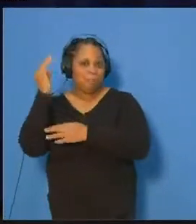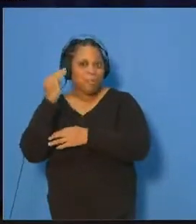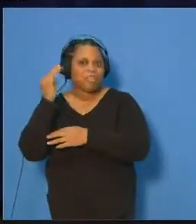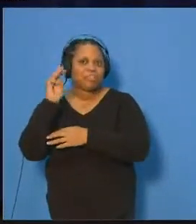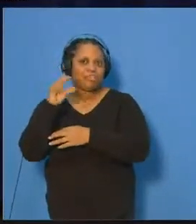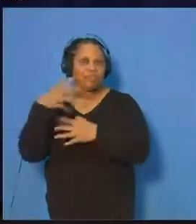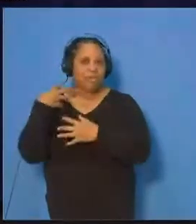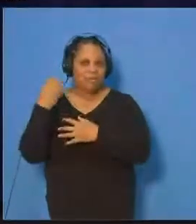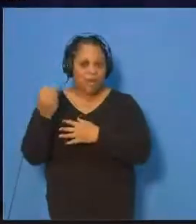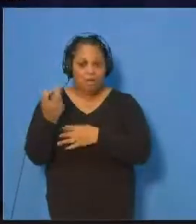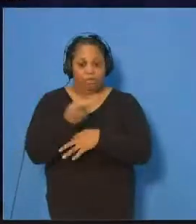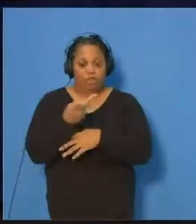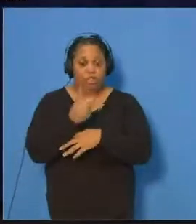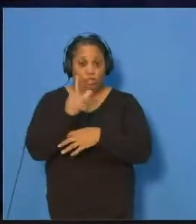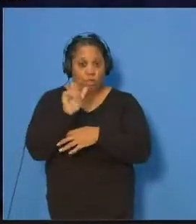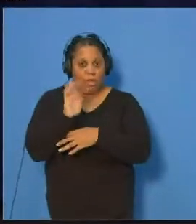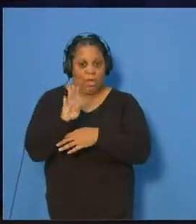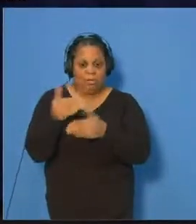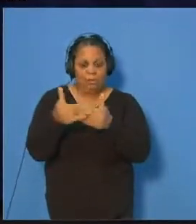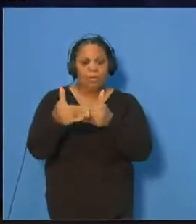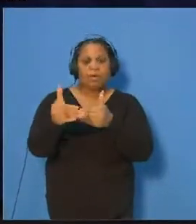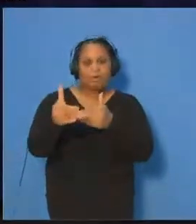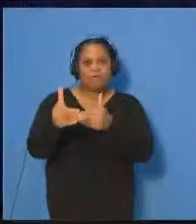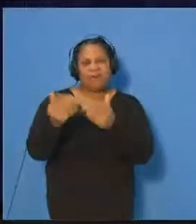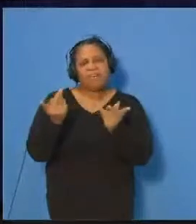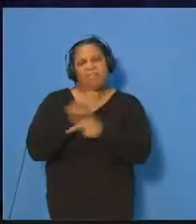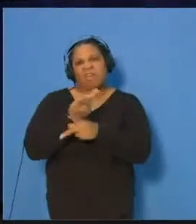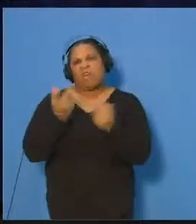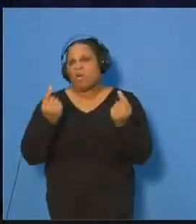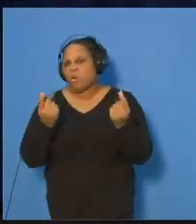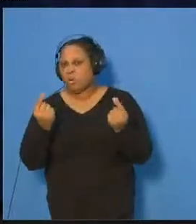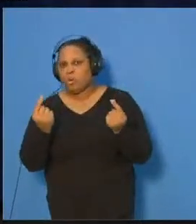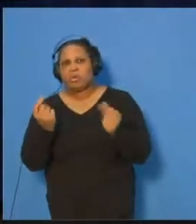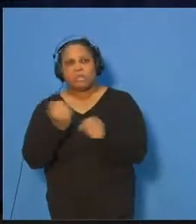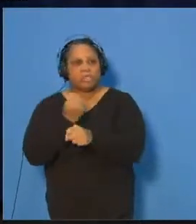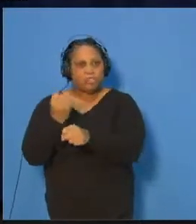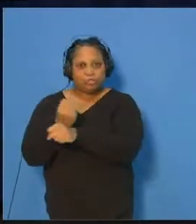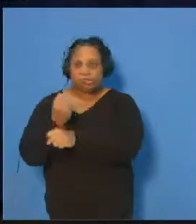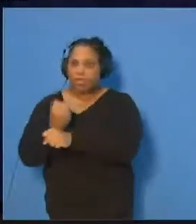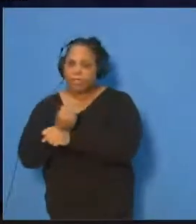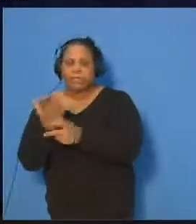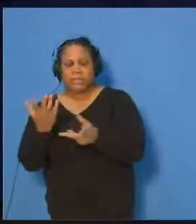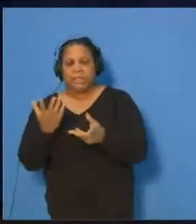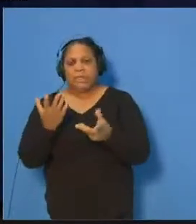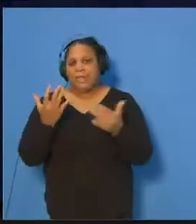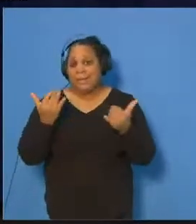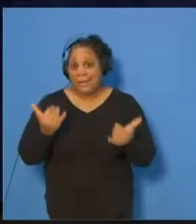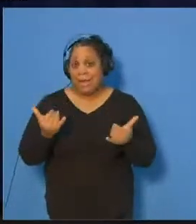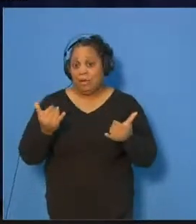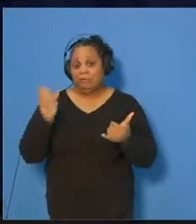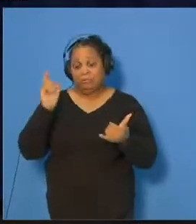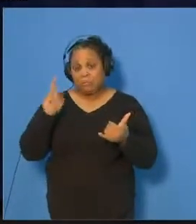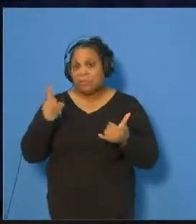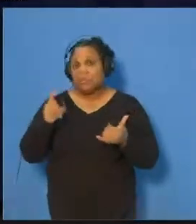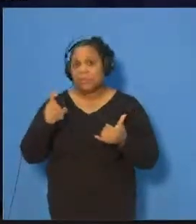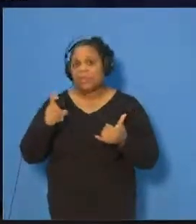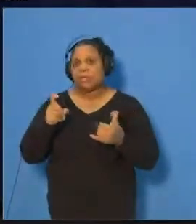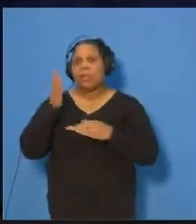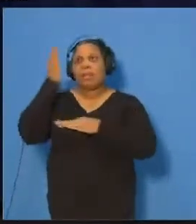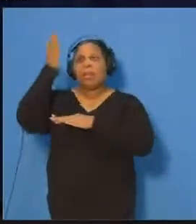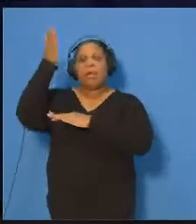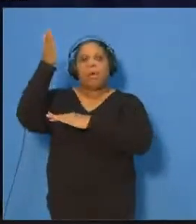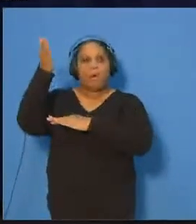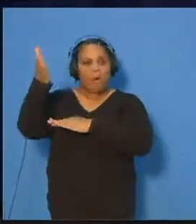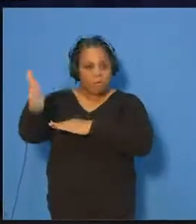and the 2 testing labs about going forward, figuring out what exactly our testing strategy is going to be, because we are going to need to have a long-term